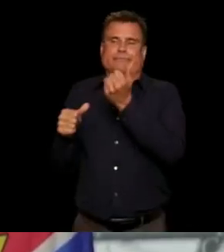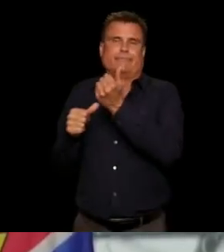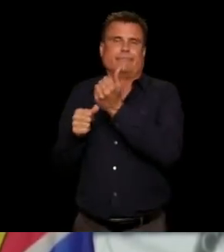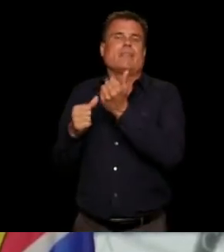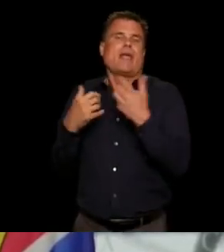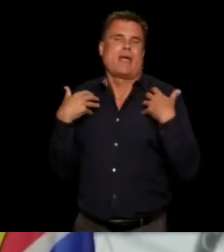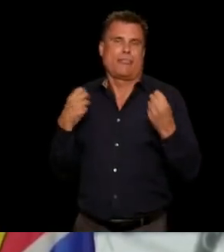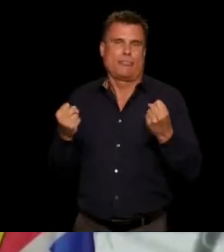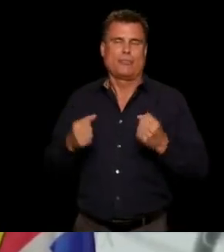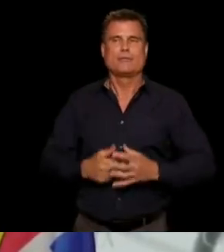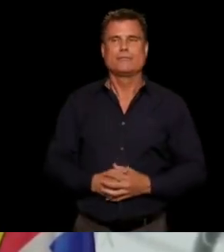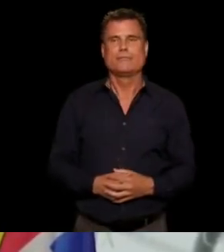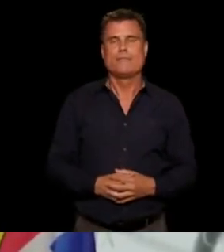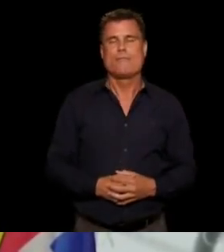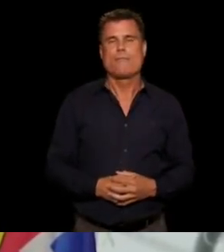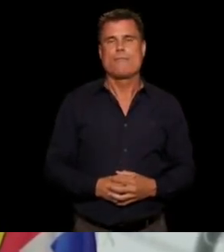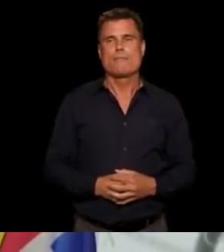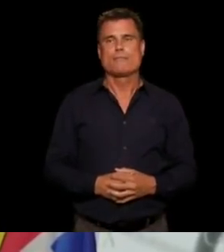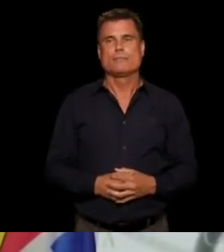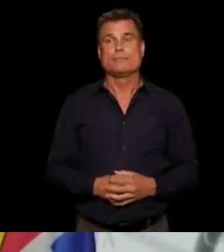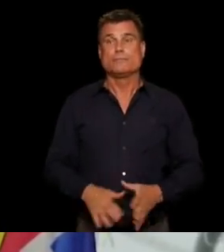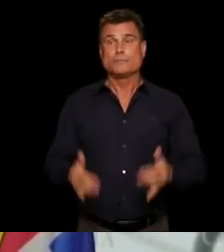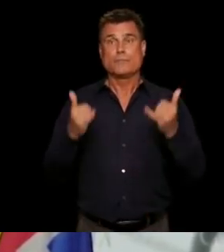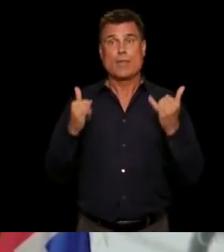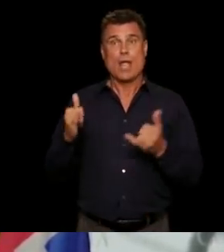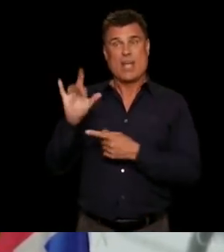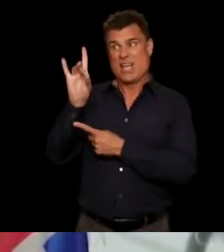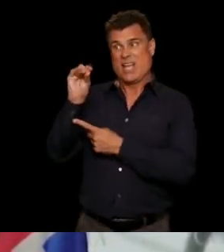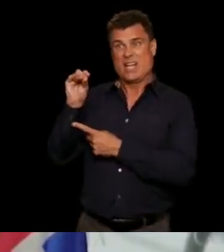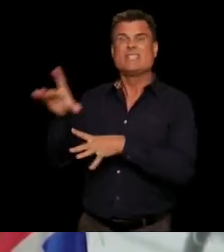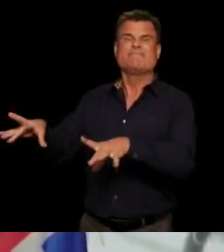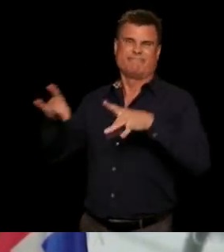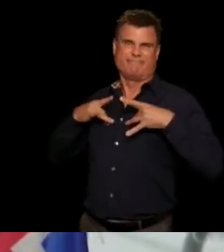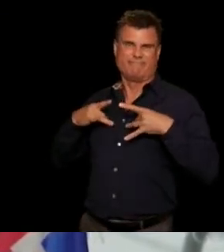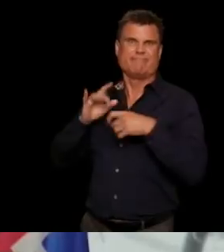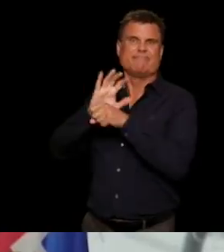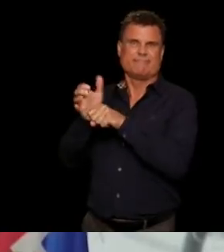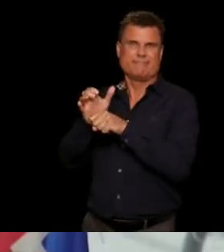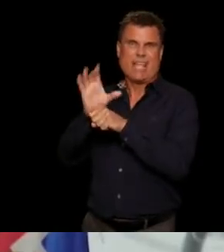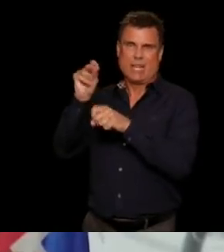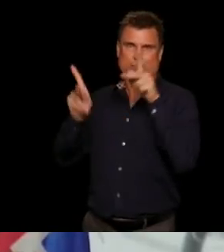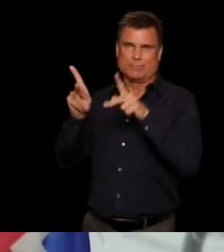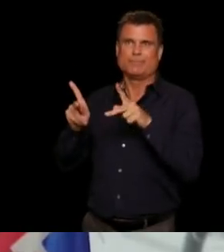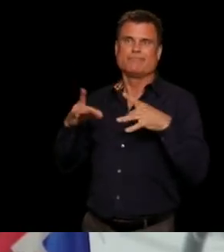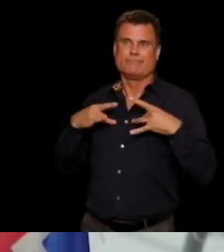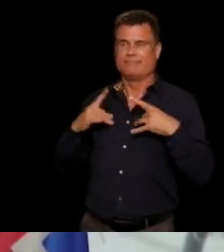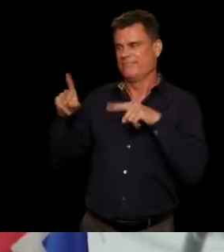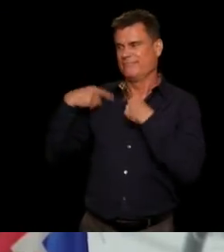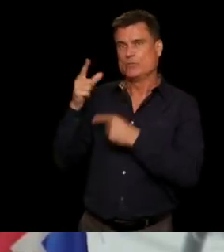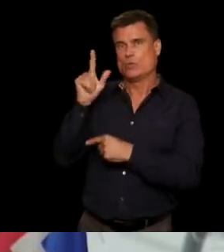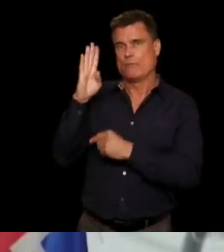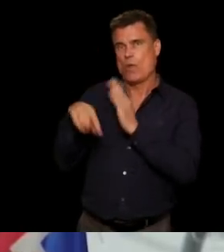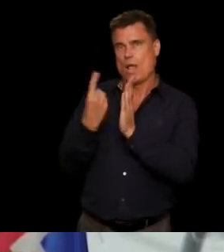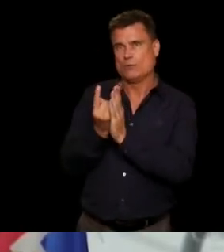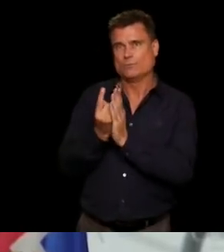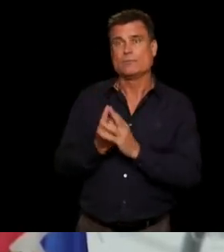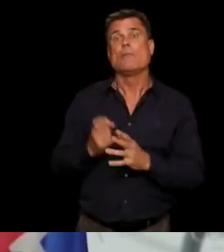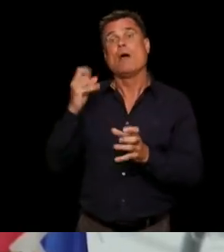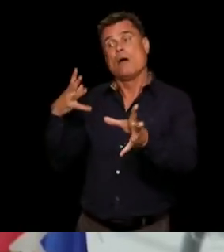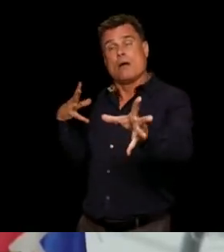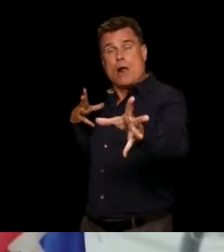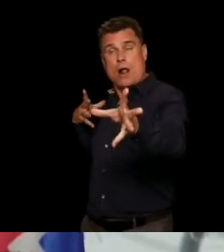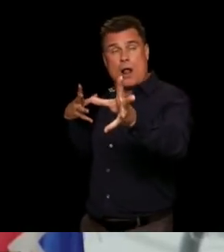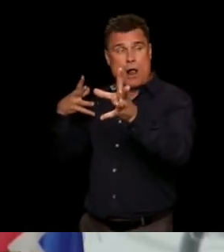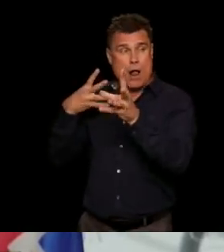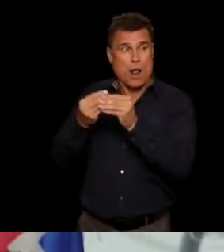you. So today we are reporting 18 new cases in British Columbia of COVID-19 in the last 24 hours, bringing the total since